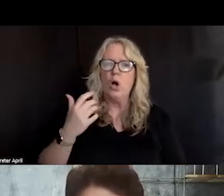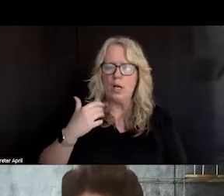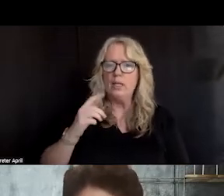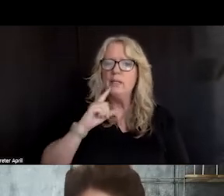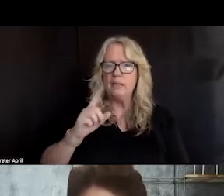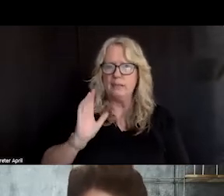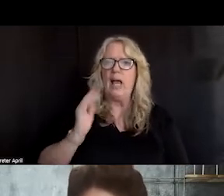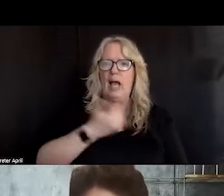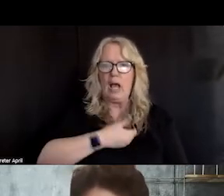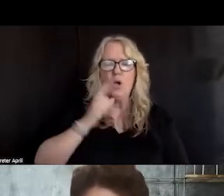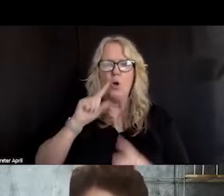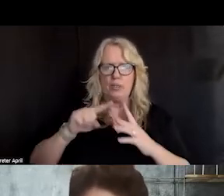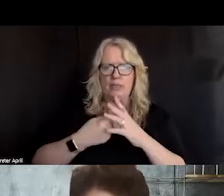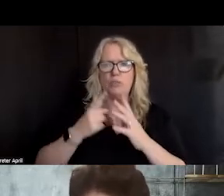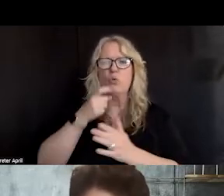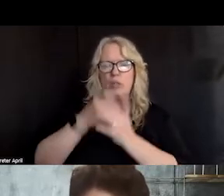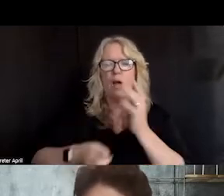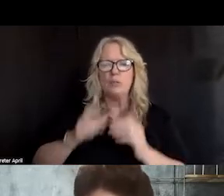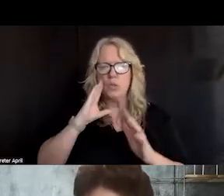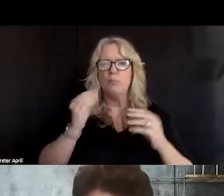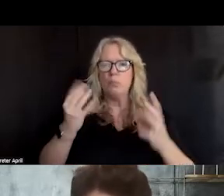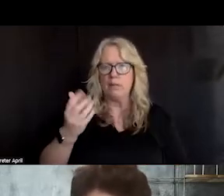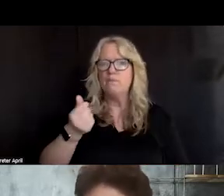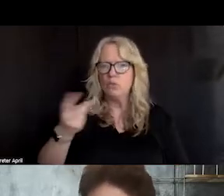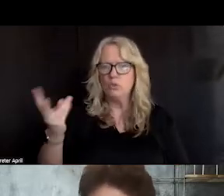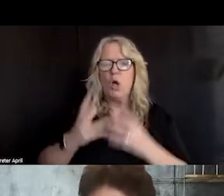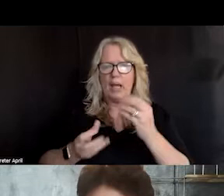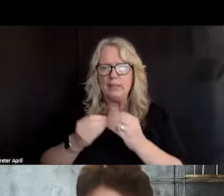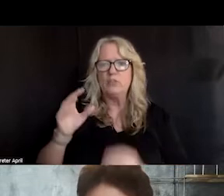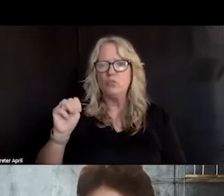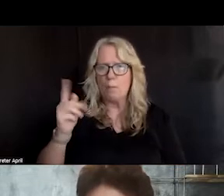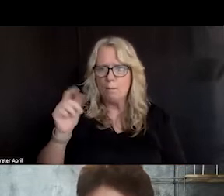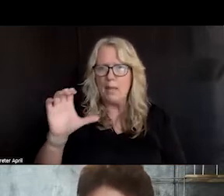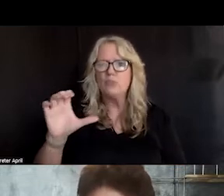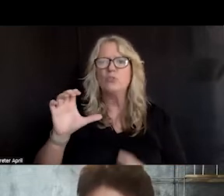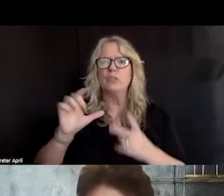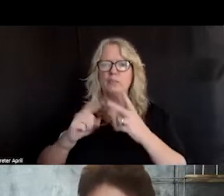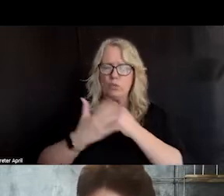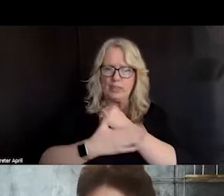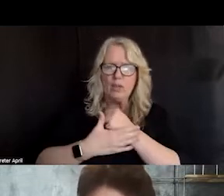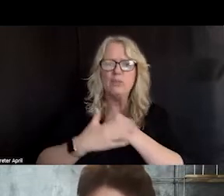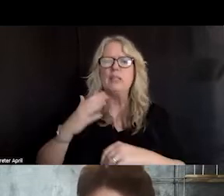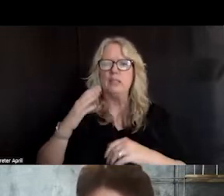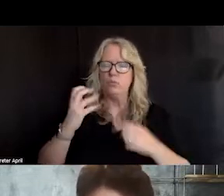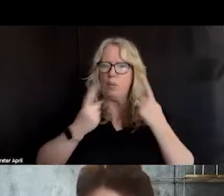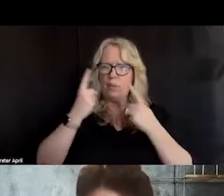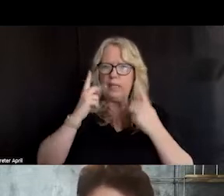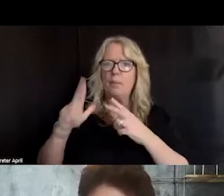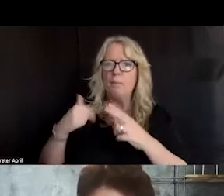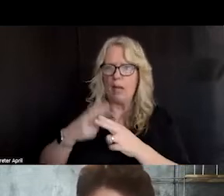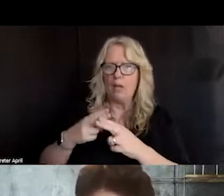our initial pass at providing a few additional metrics as county and state leaders think about